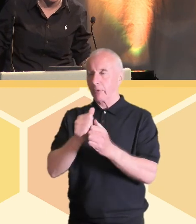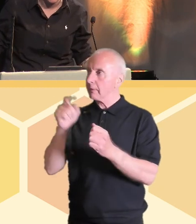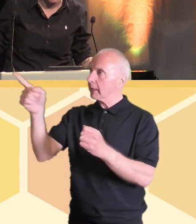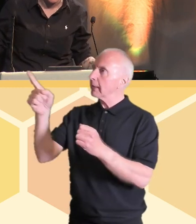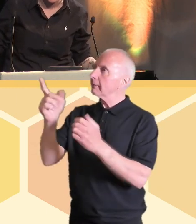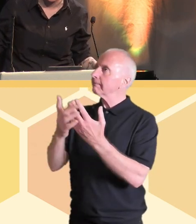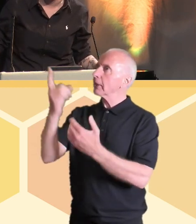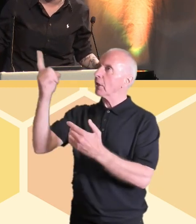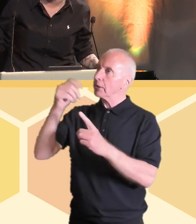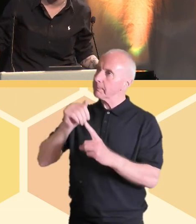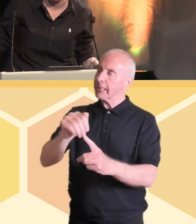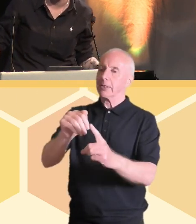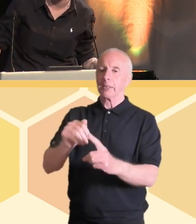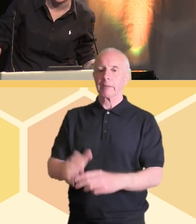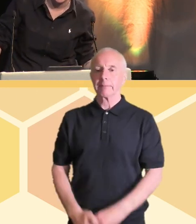Baptist family?